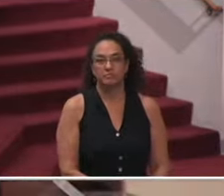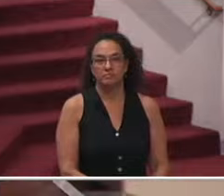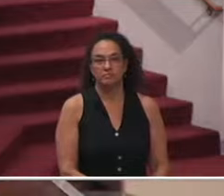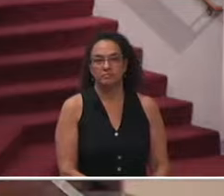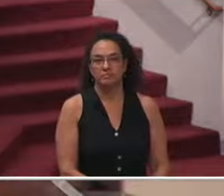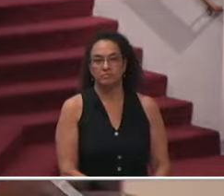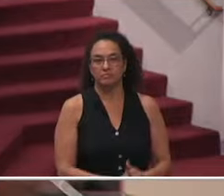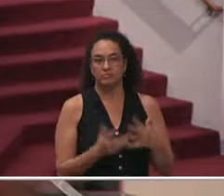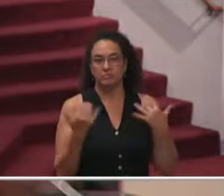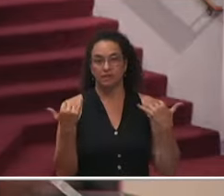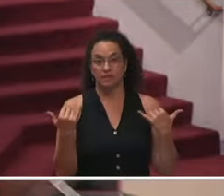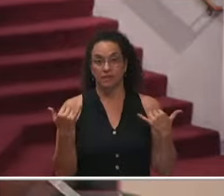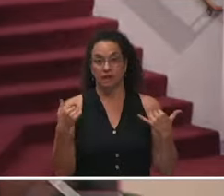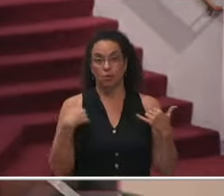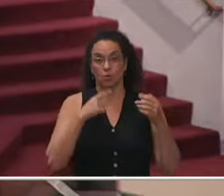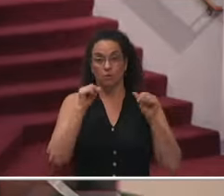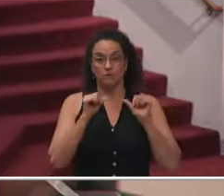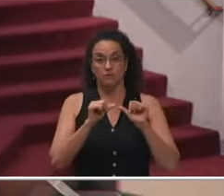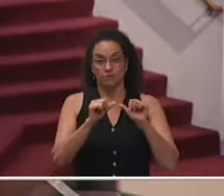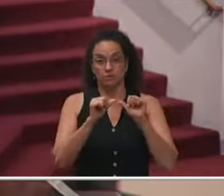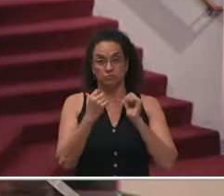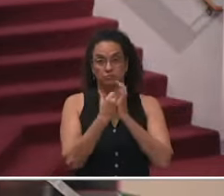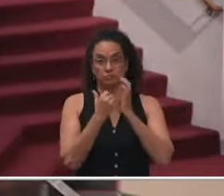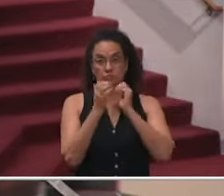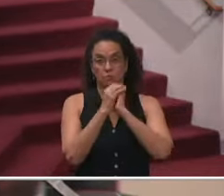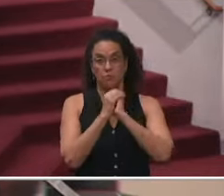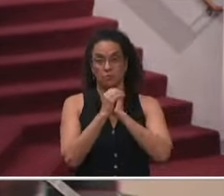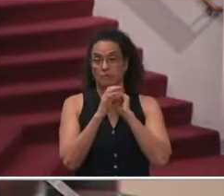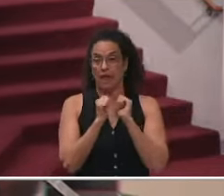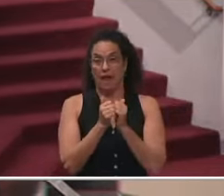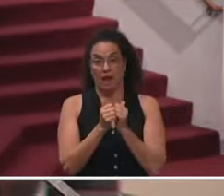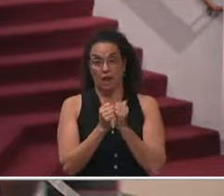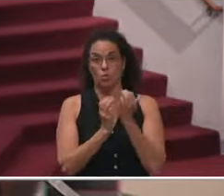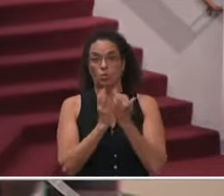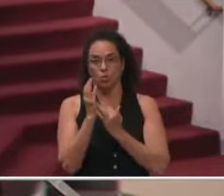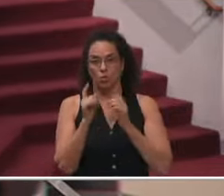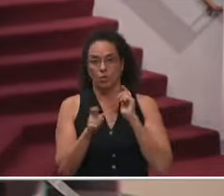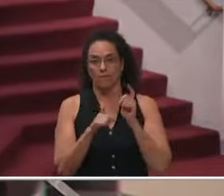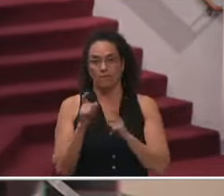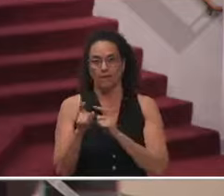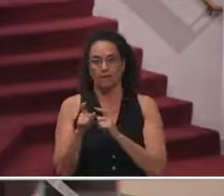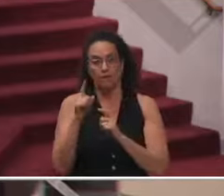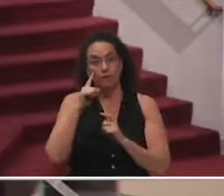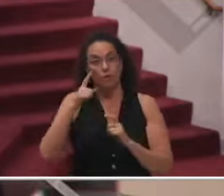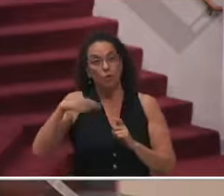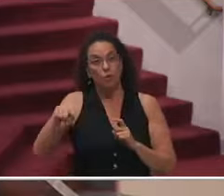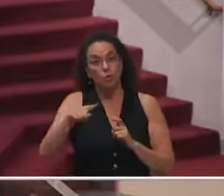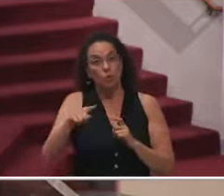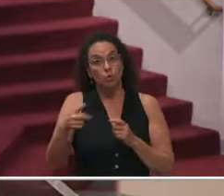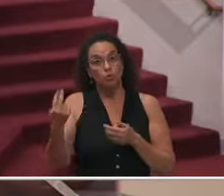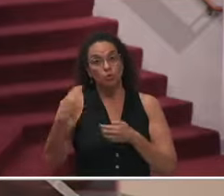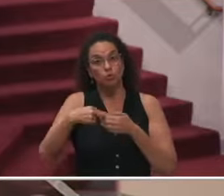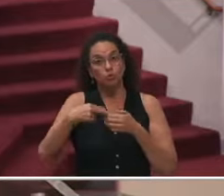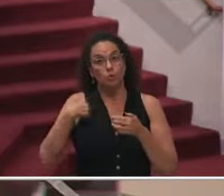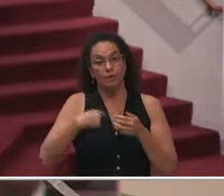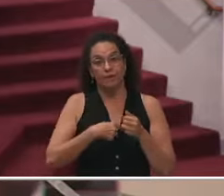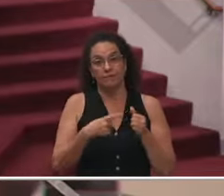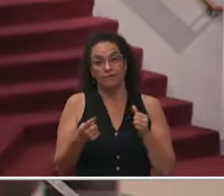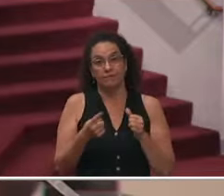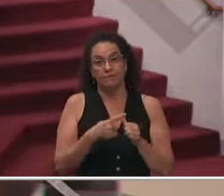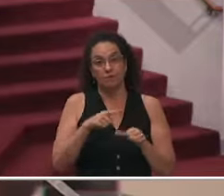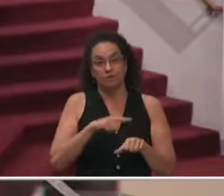At this time, we will continue our worship through the ministry of giving. For those of you with us for the first time here at